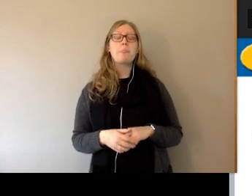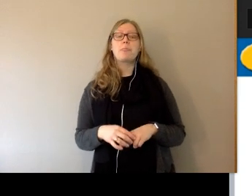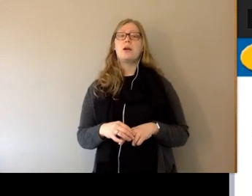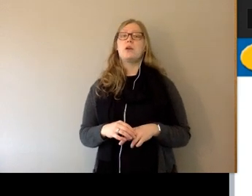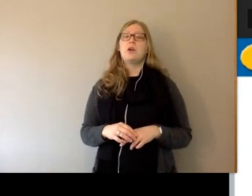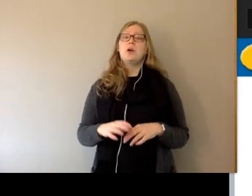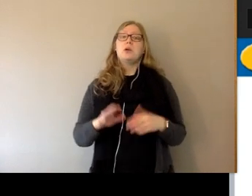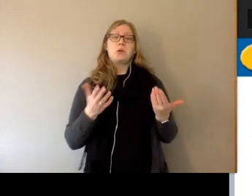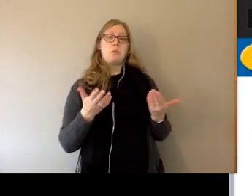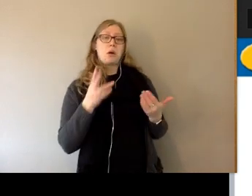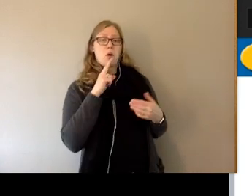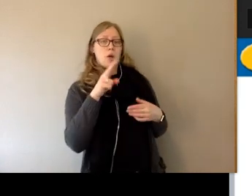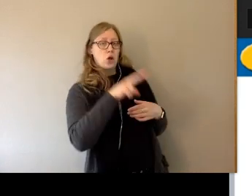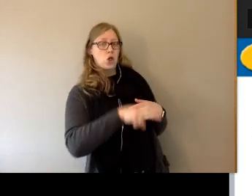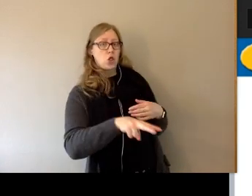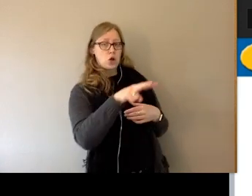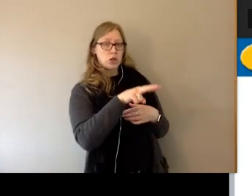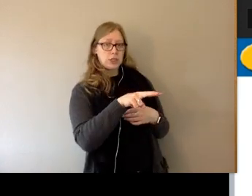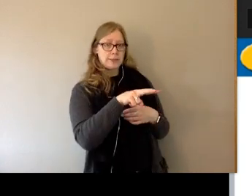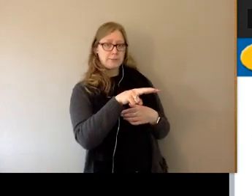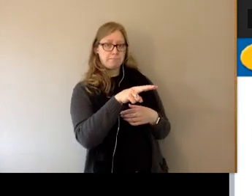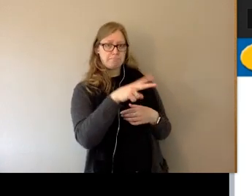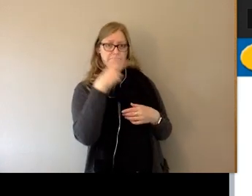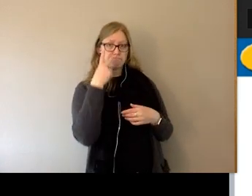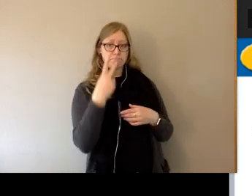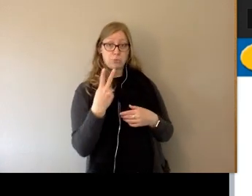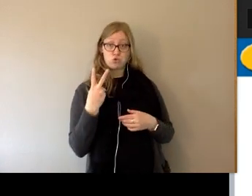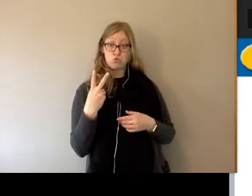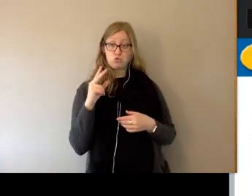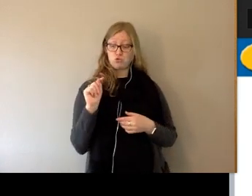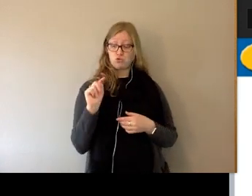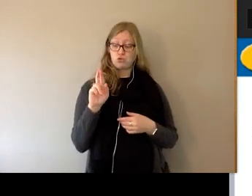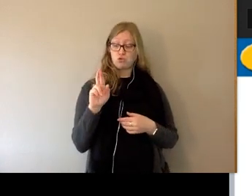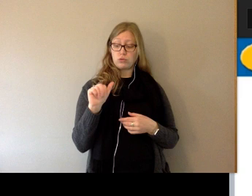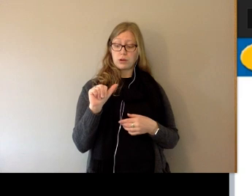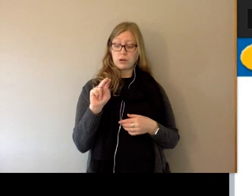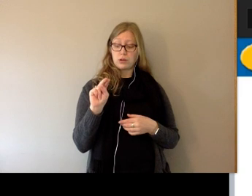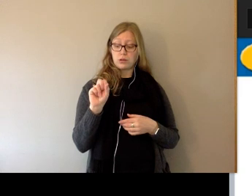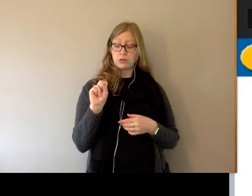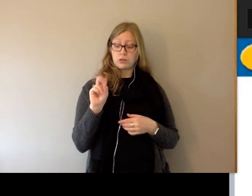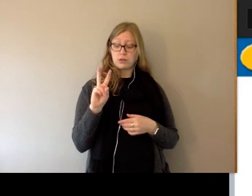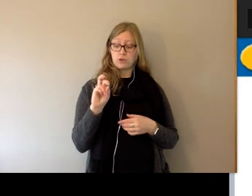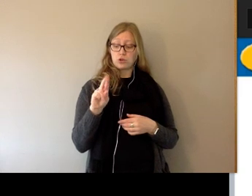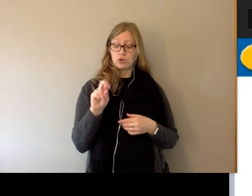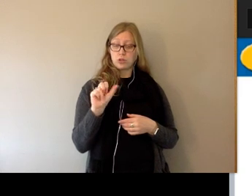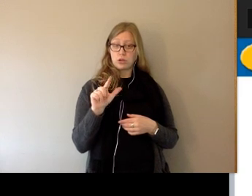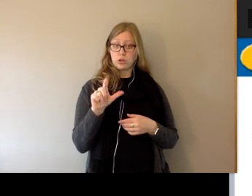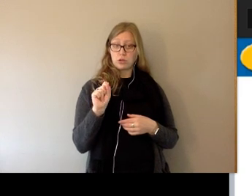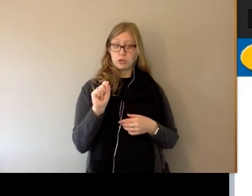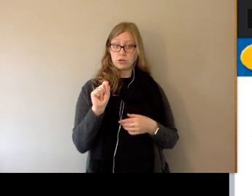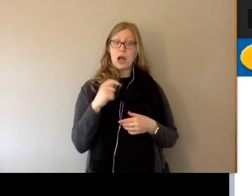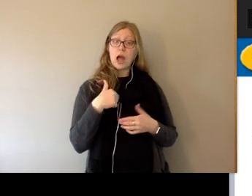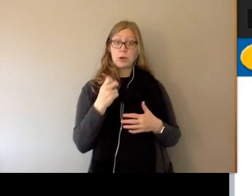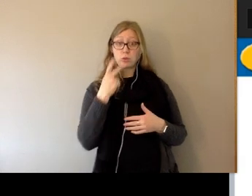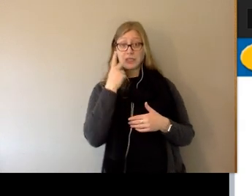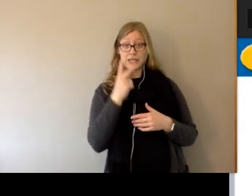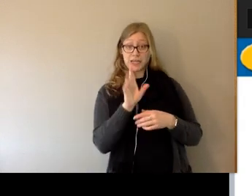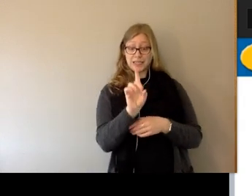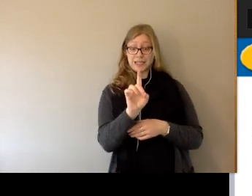the two transversals. So I want to see that DE is parallel to BC. So I'm going to look at